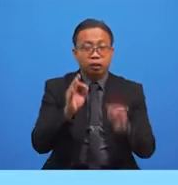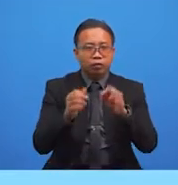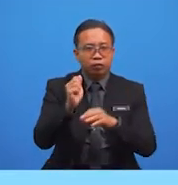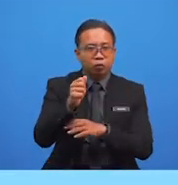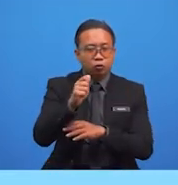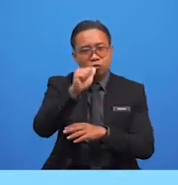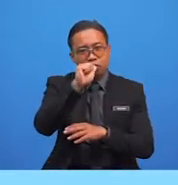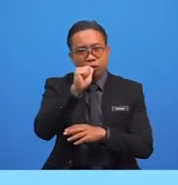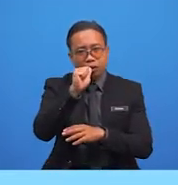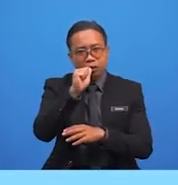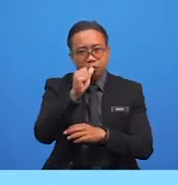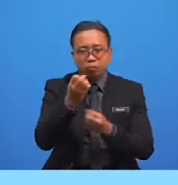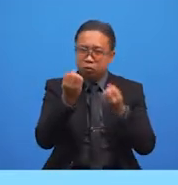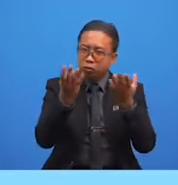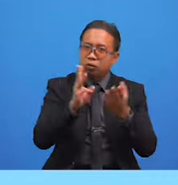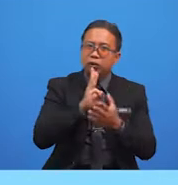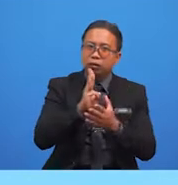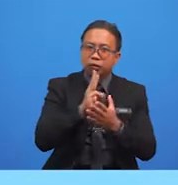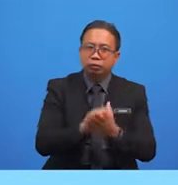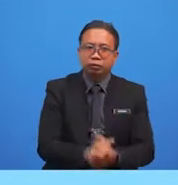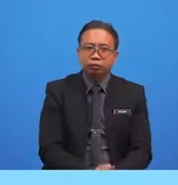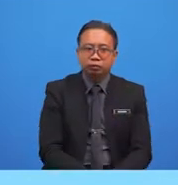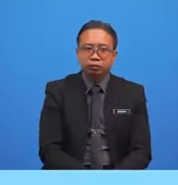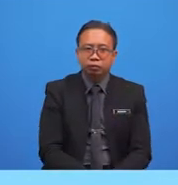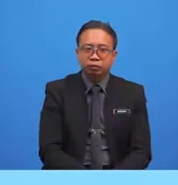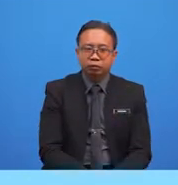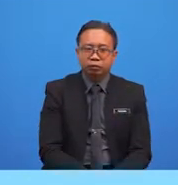If you drink too much water,